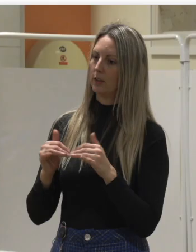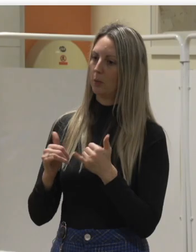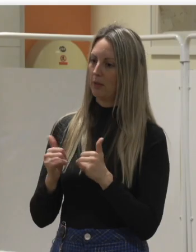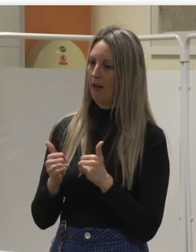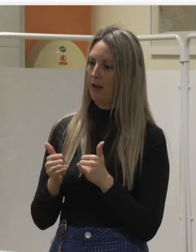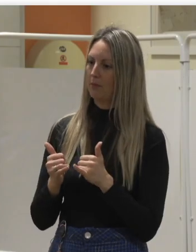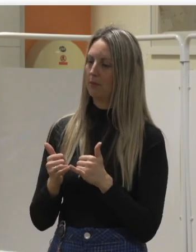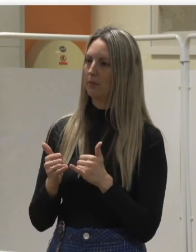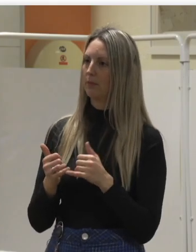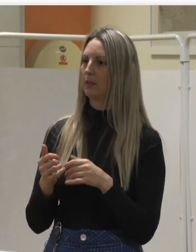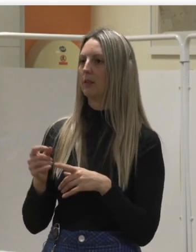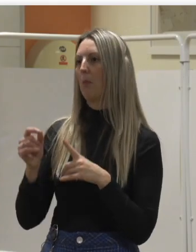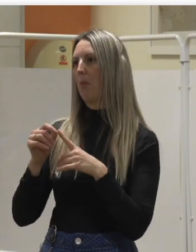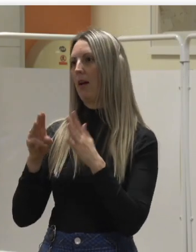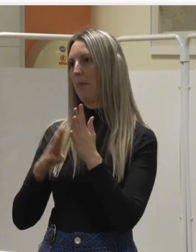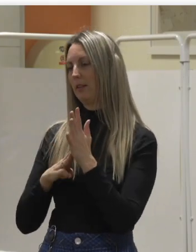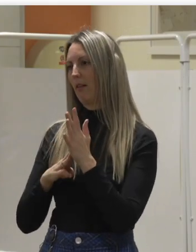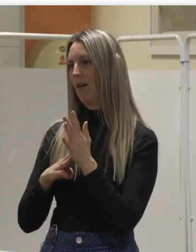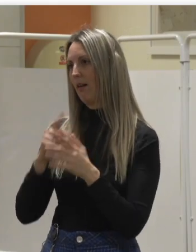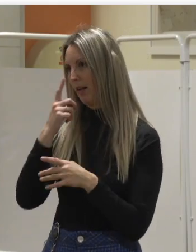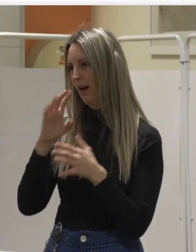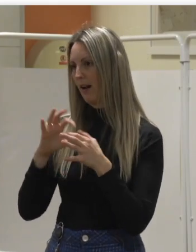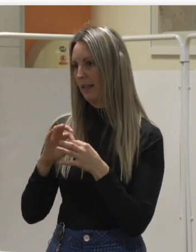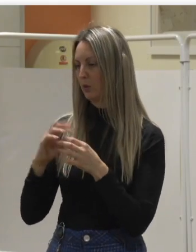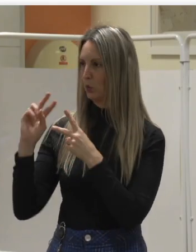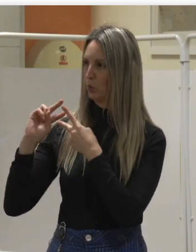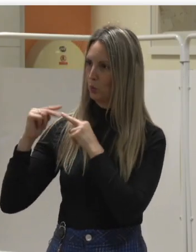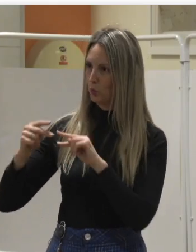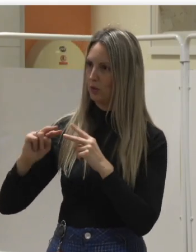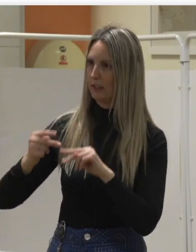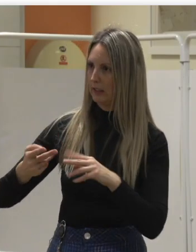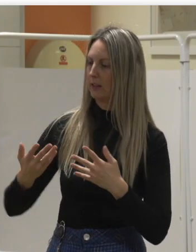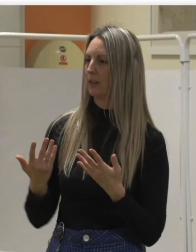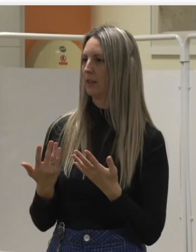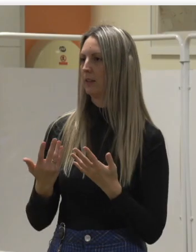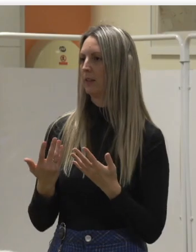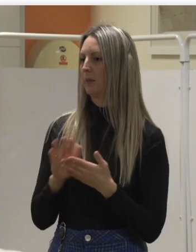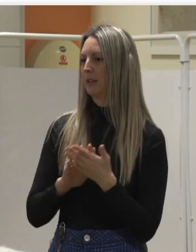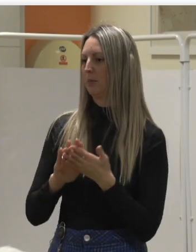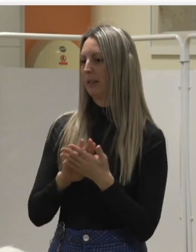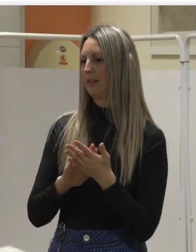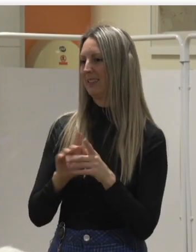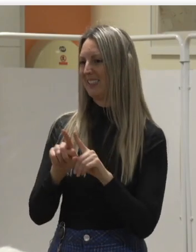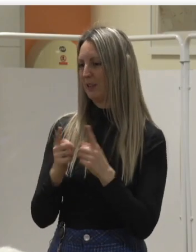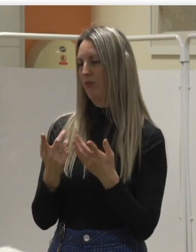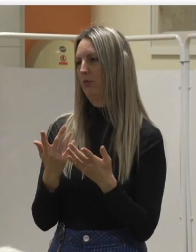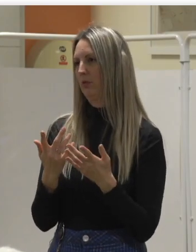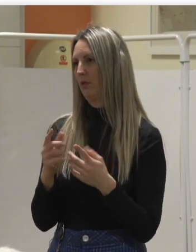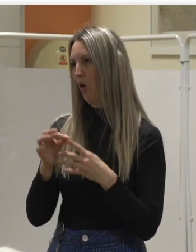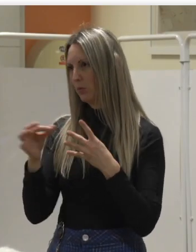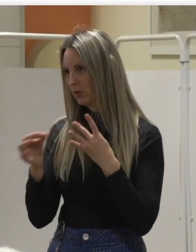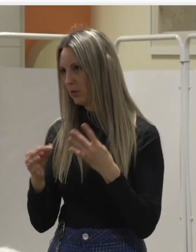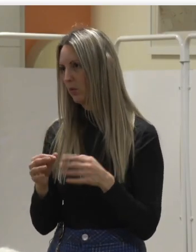condition, but it's not all down to genetics. There is something called, as you know, epigenetics, which means there is something,